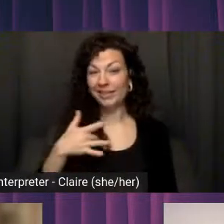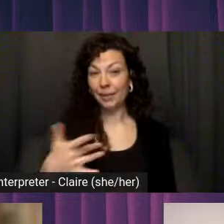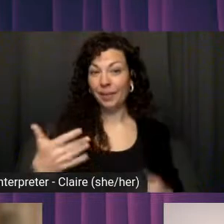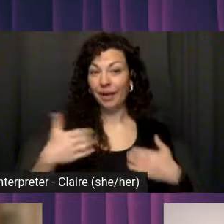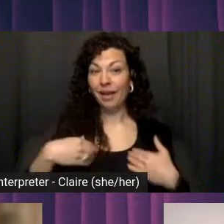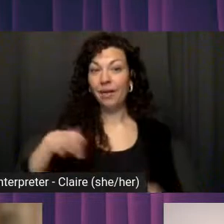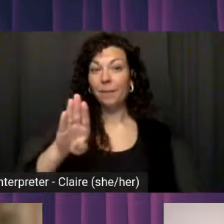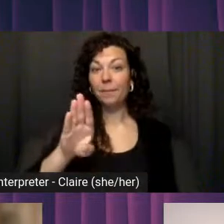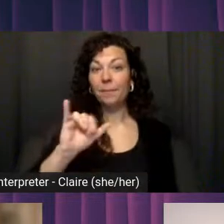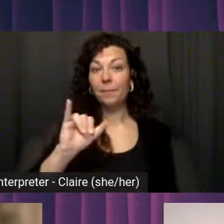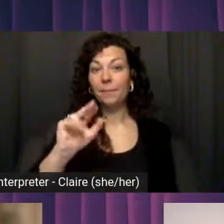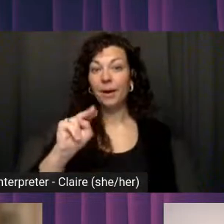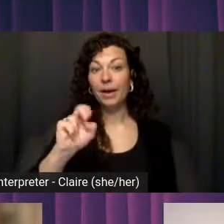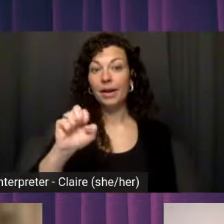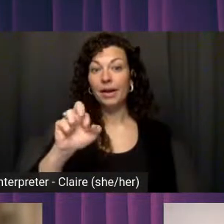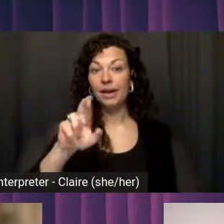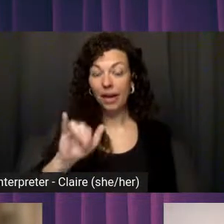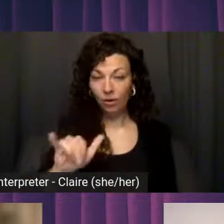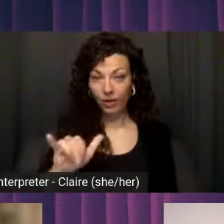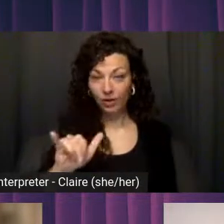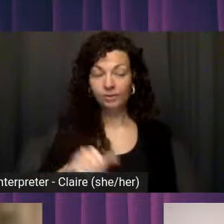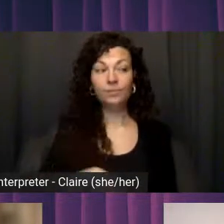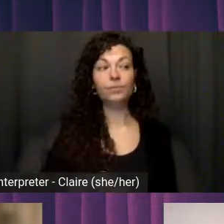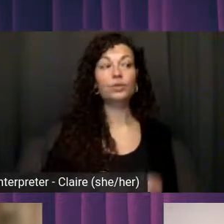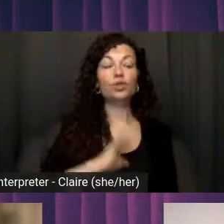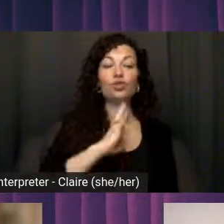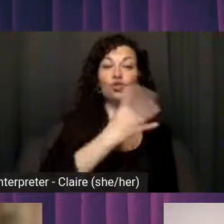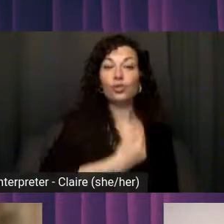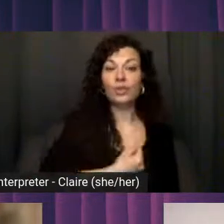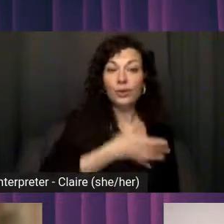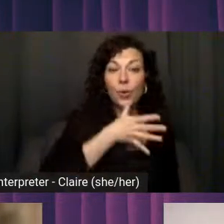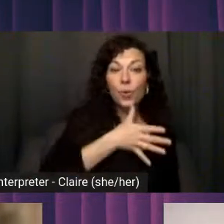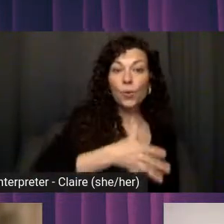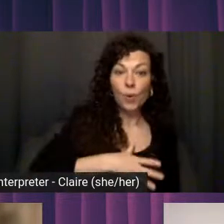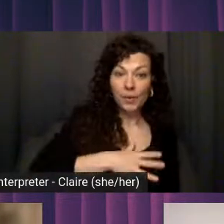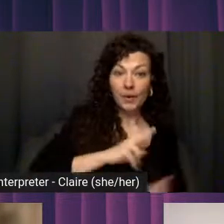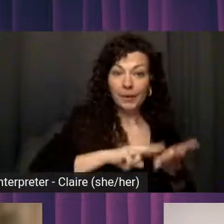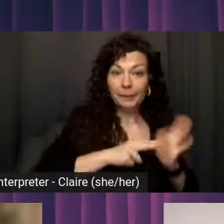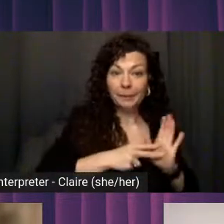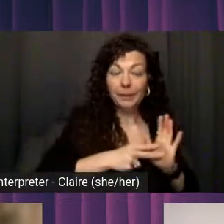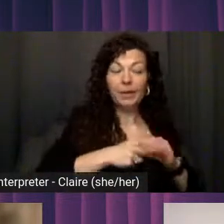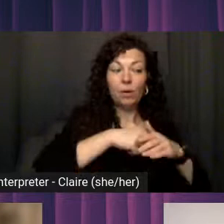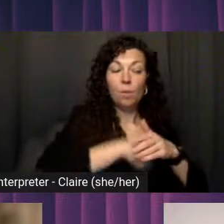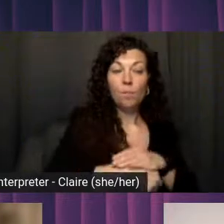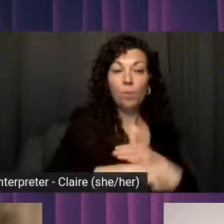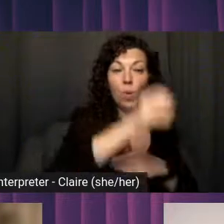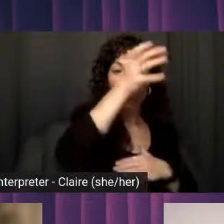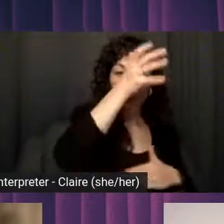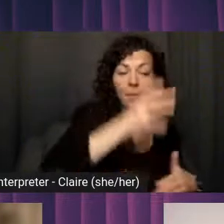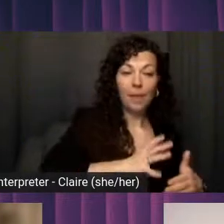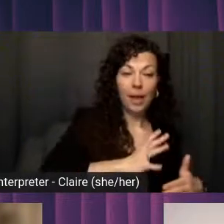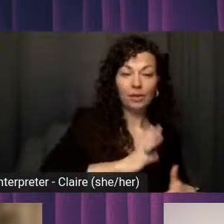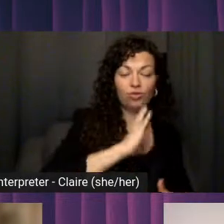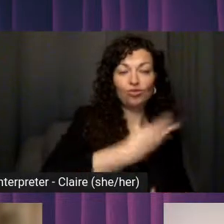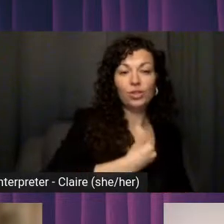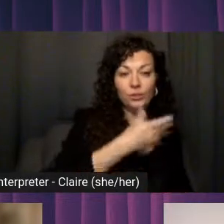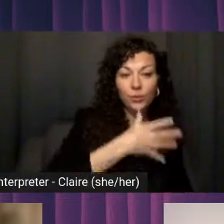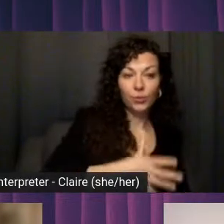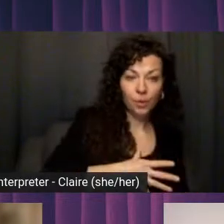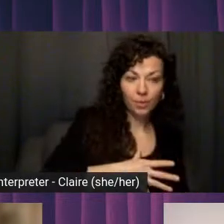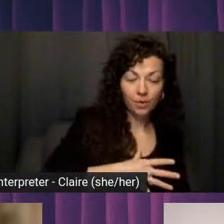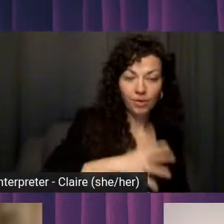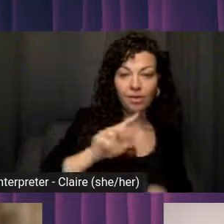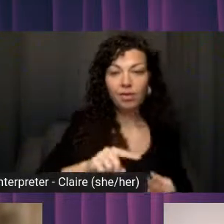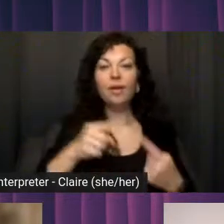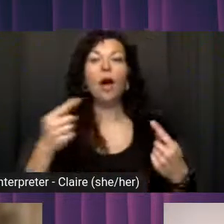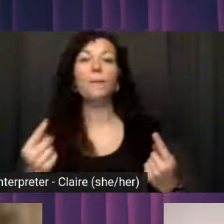can have a transgender woman who identifies as a woman whose sex assigned at birth was male. You can have a transgender man or someone with transmasculine experience